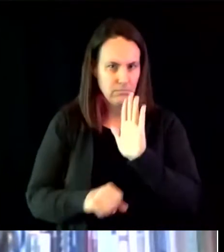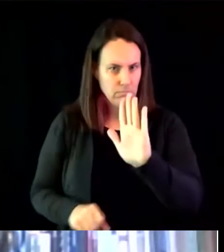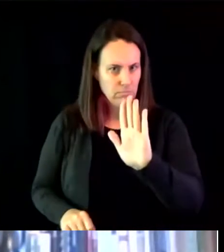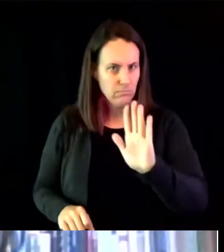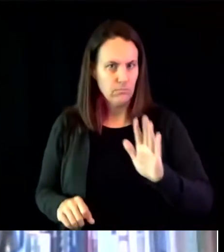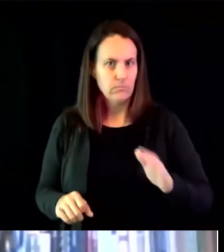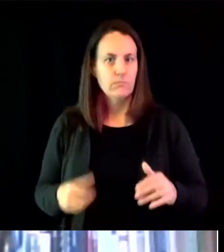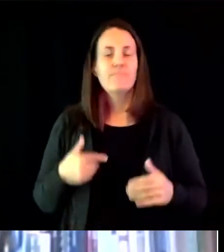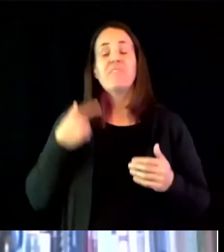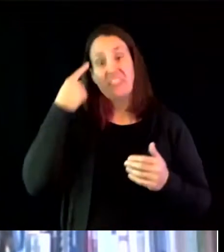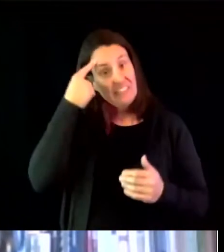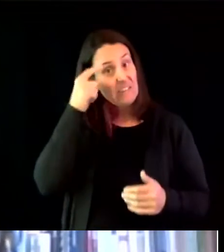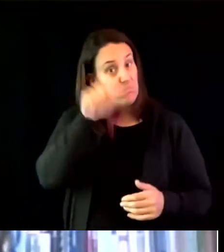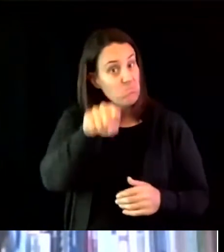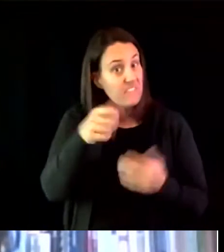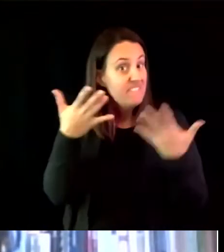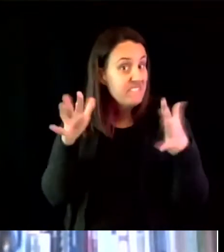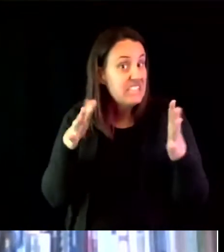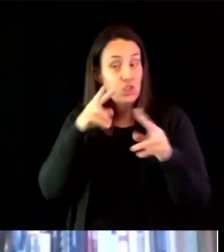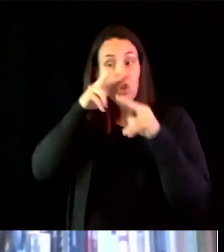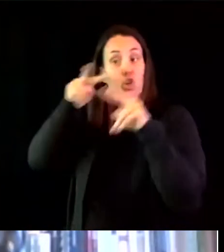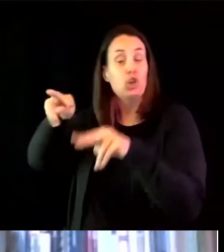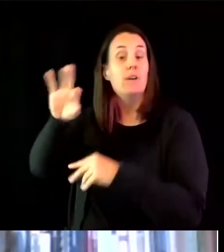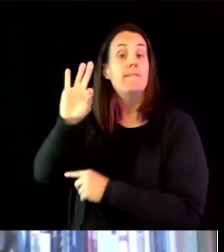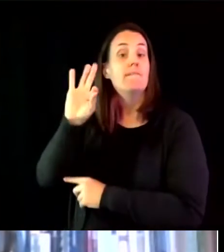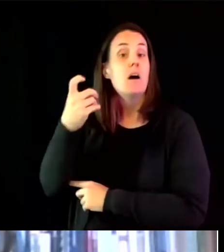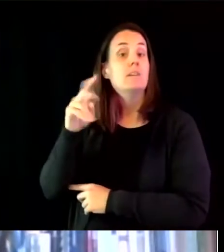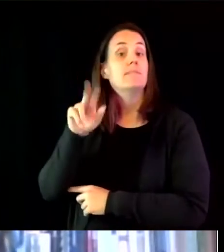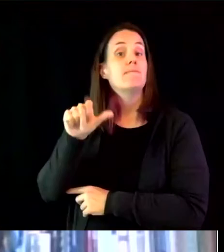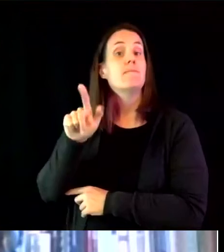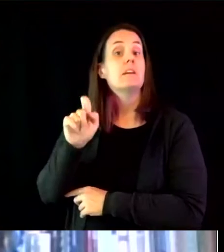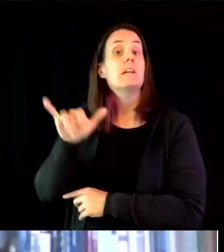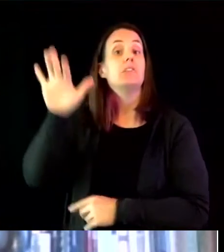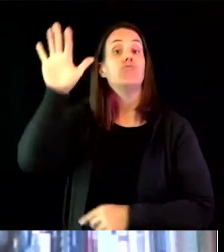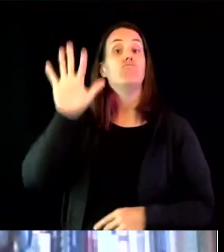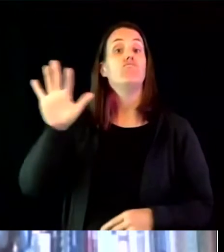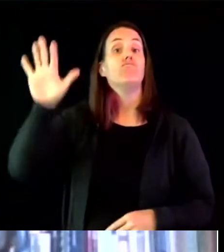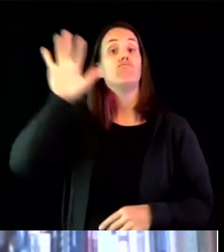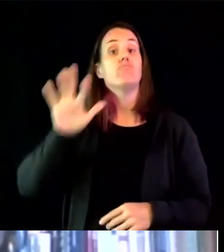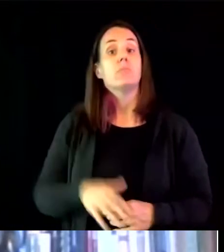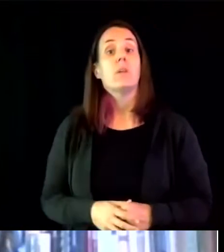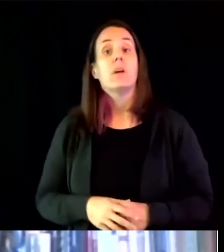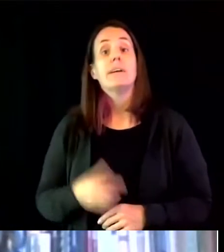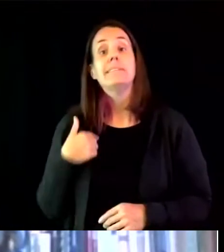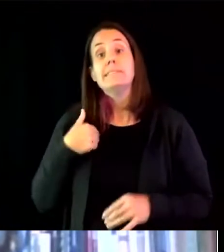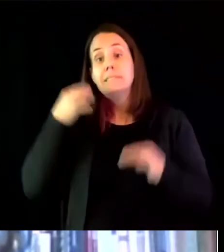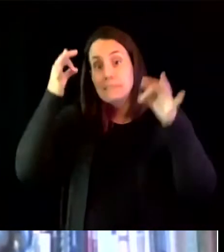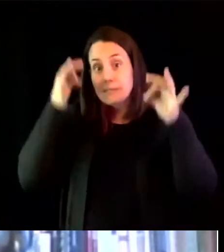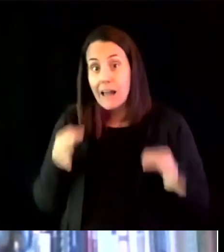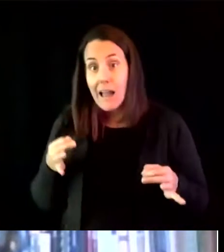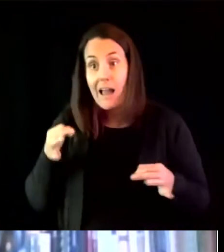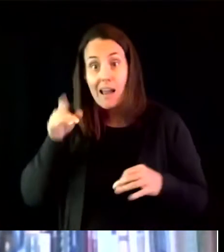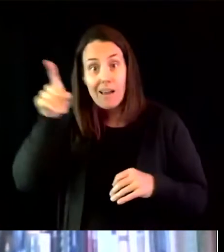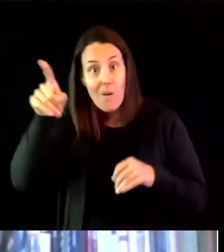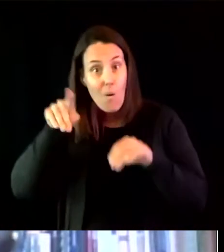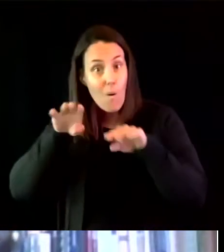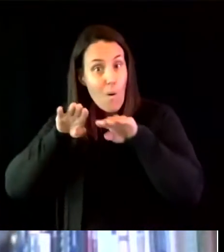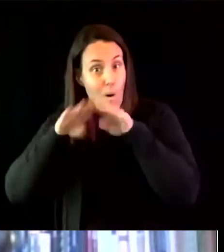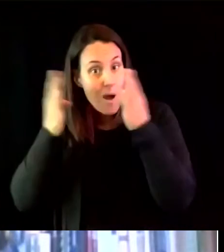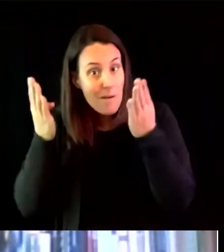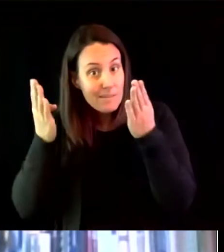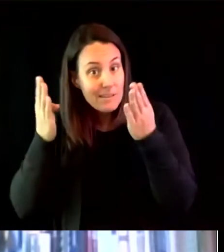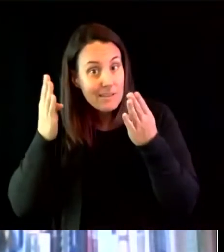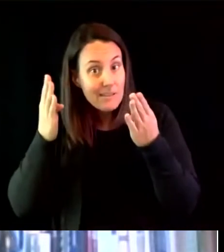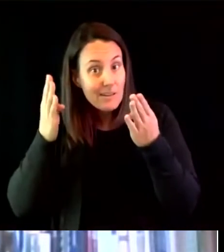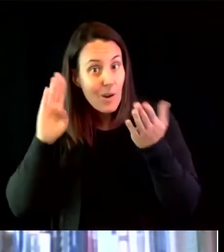face with the decision about whether we would ever open a second facility is it isn't